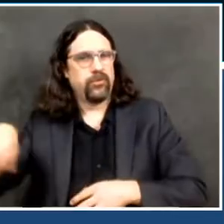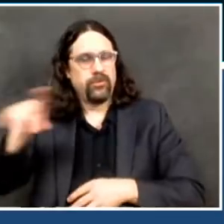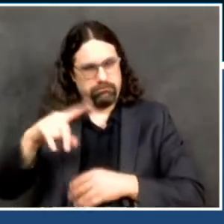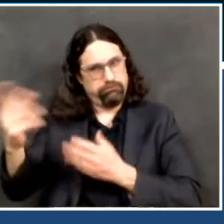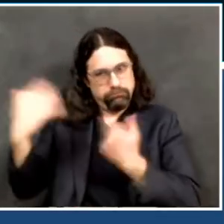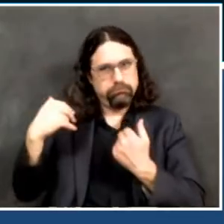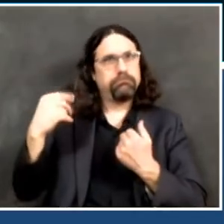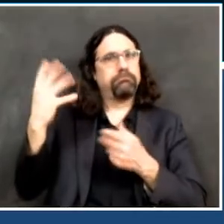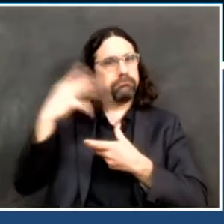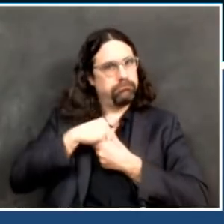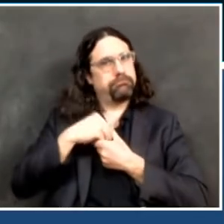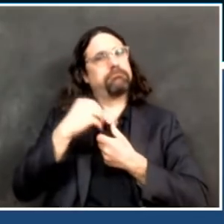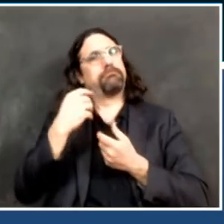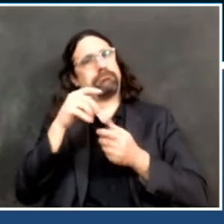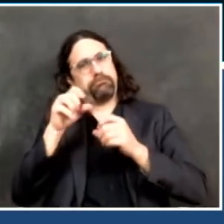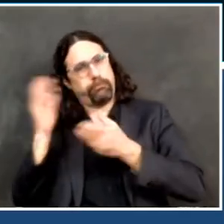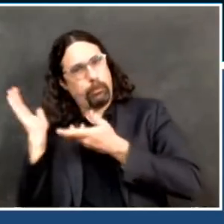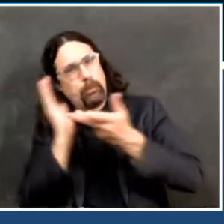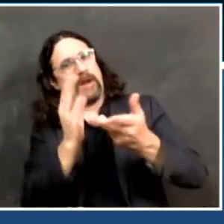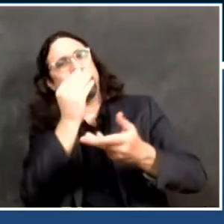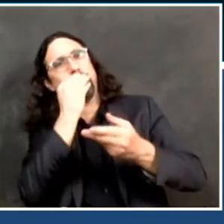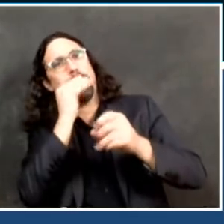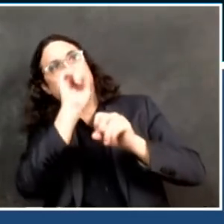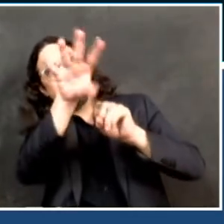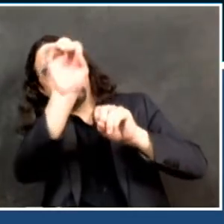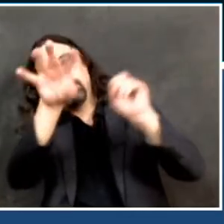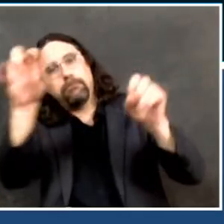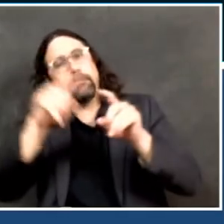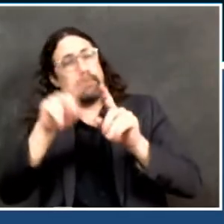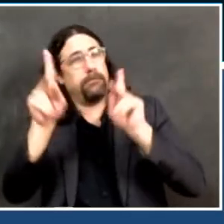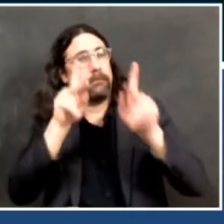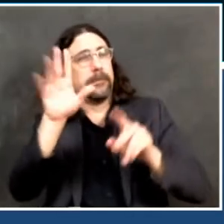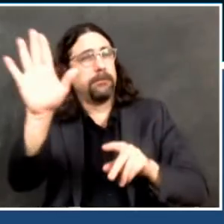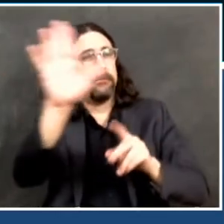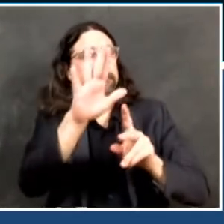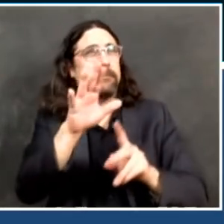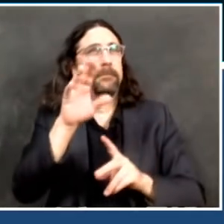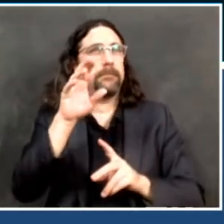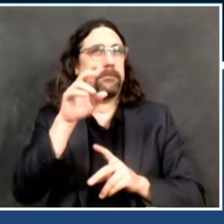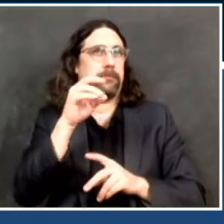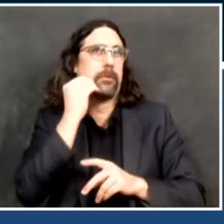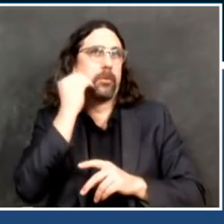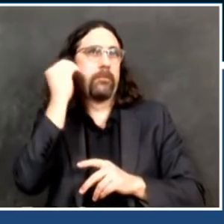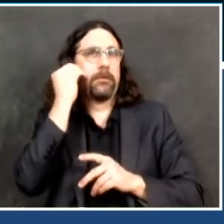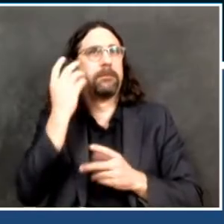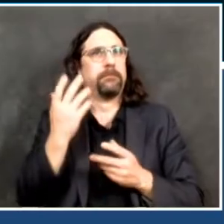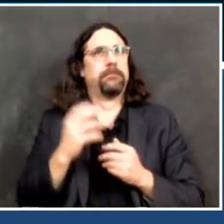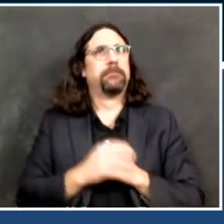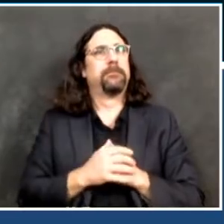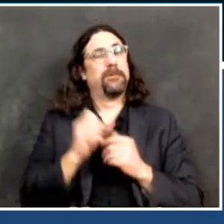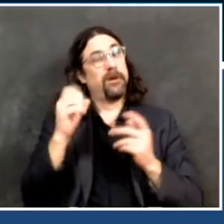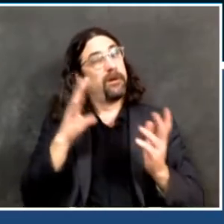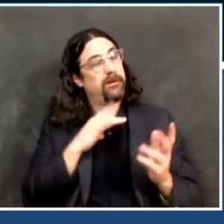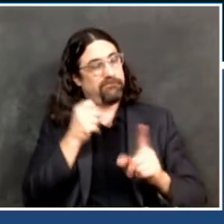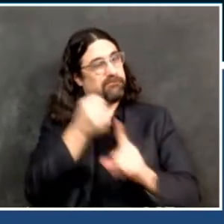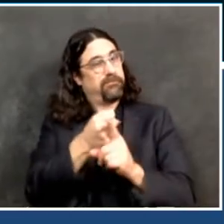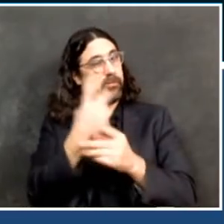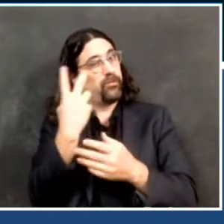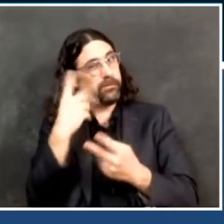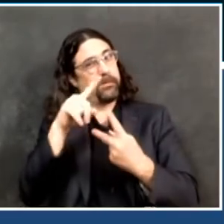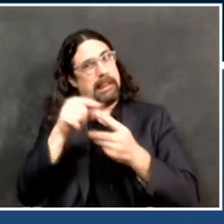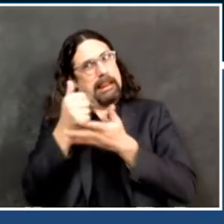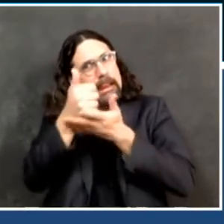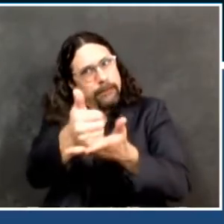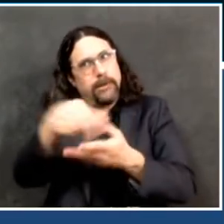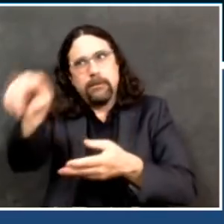This is something that's going to have a huge positive effect on the people doing the work, but even more, they're doing something absolutely crucial to help